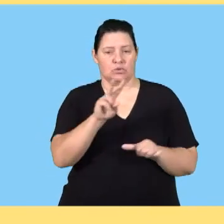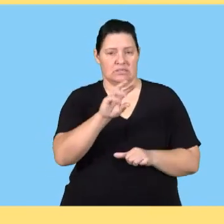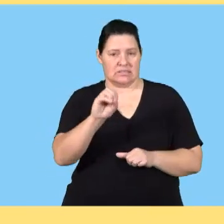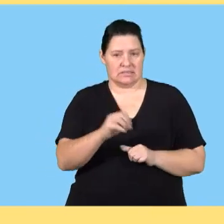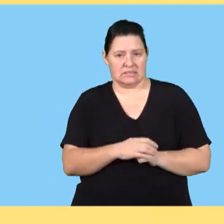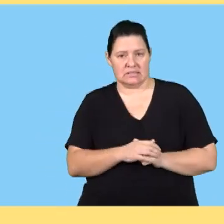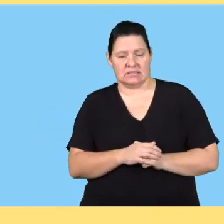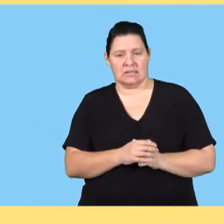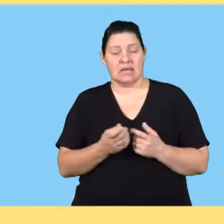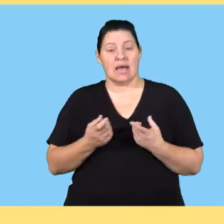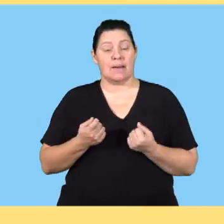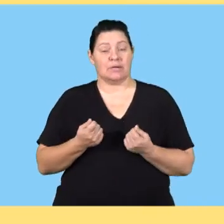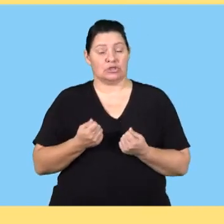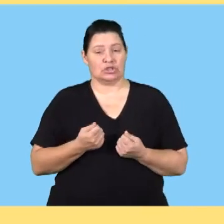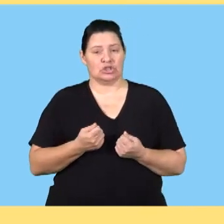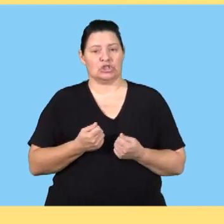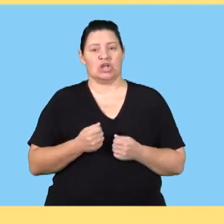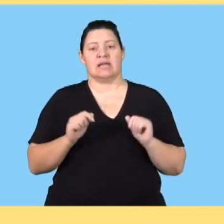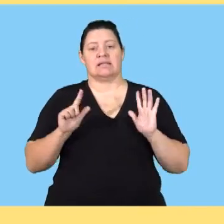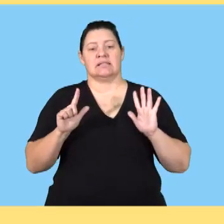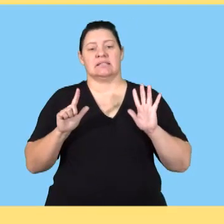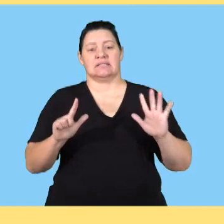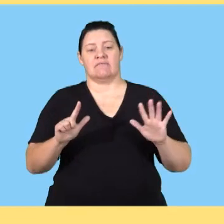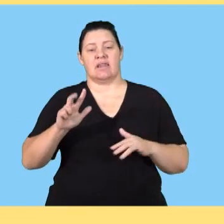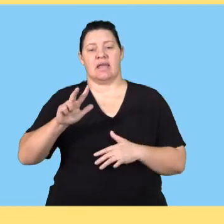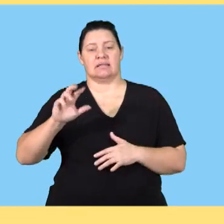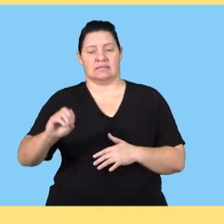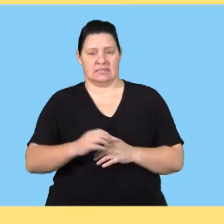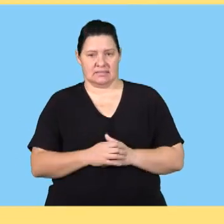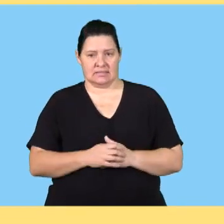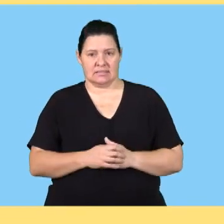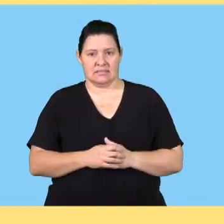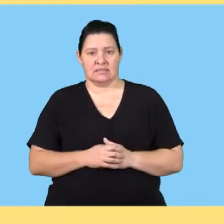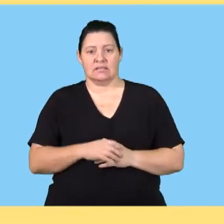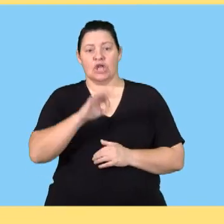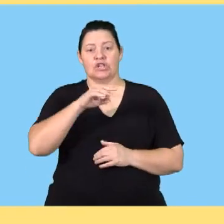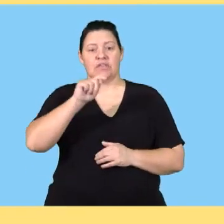20, and the amount is 780.